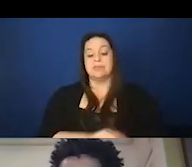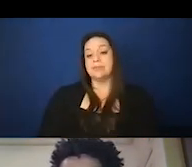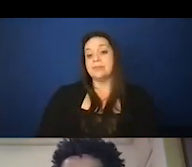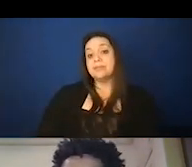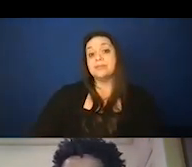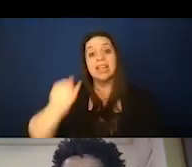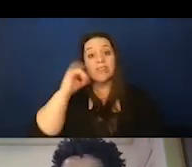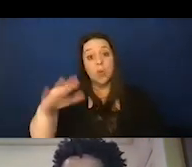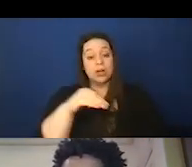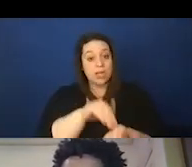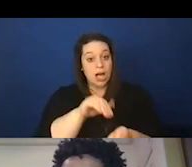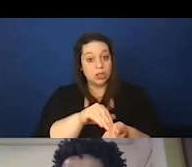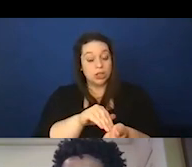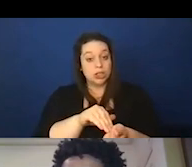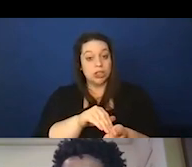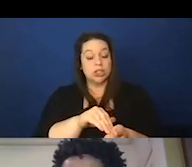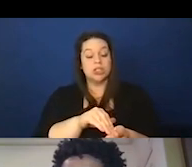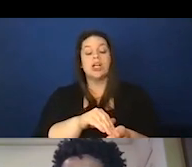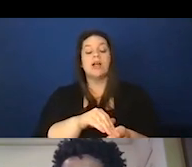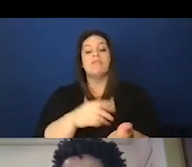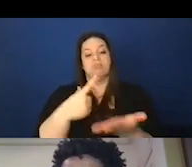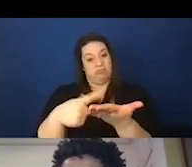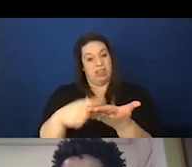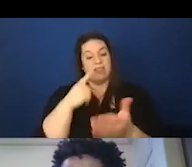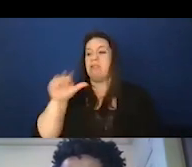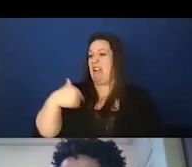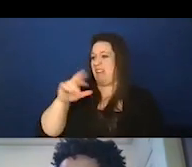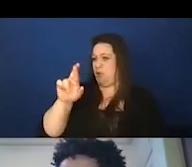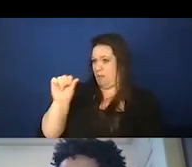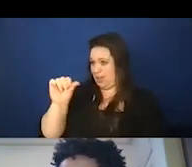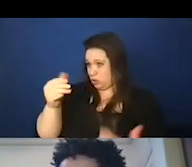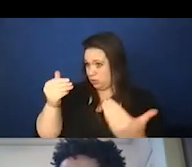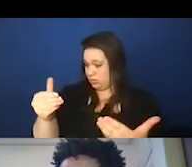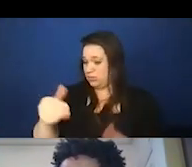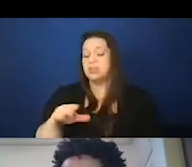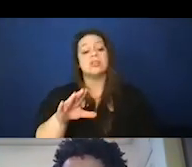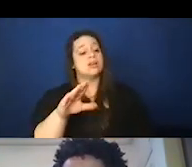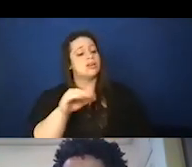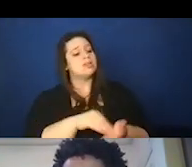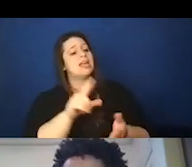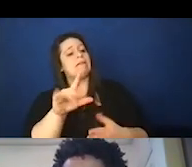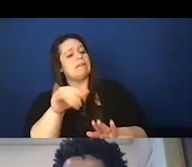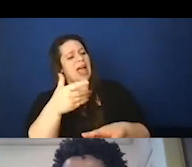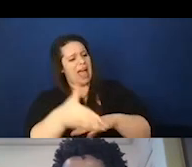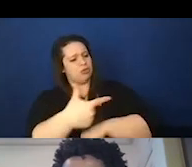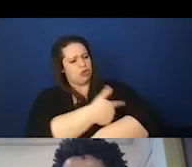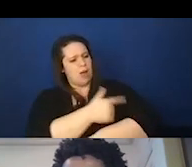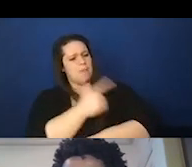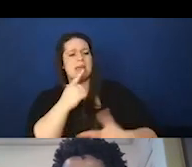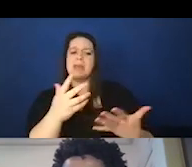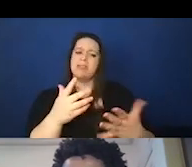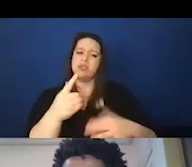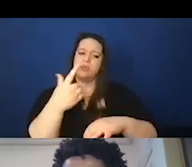arthritis, he or she may tell you, after you get this shot, you may have to stay home a day because it may kind of get your